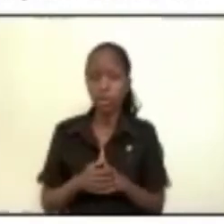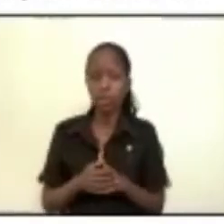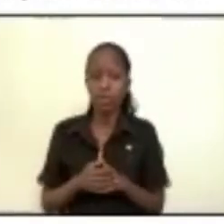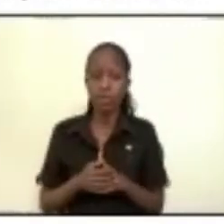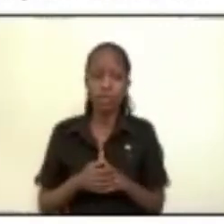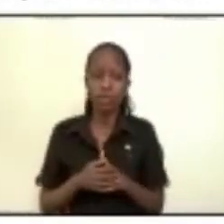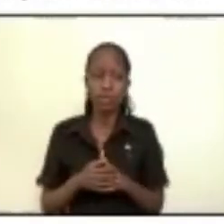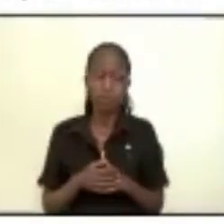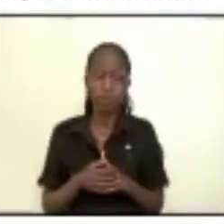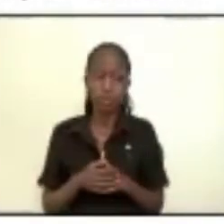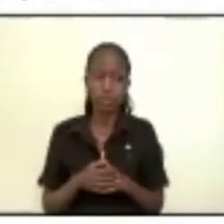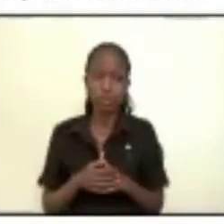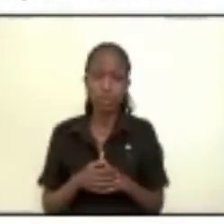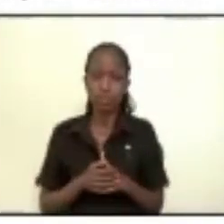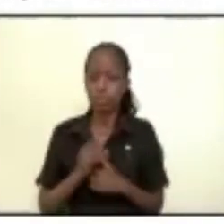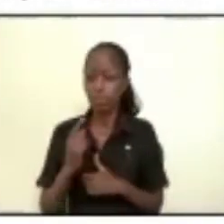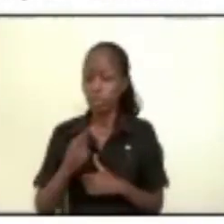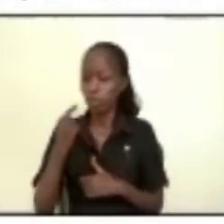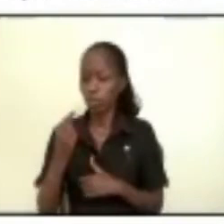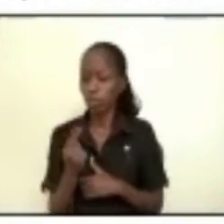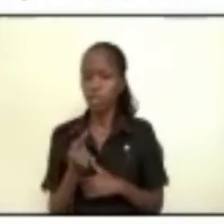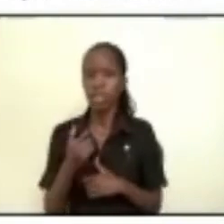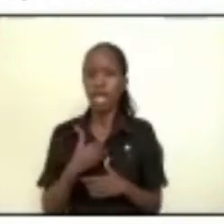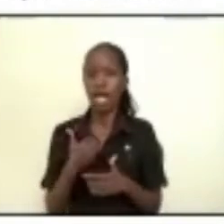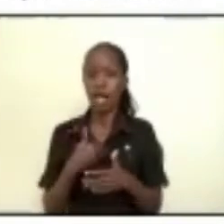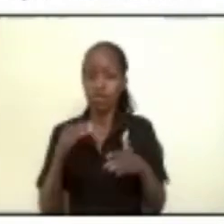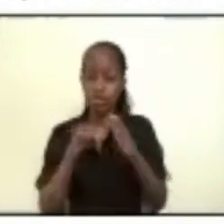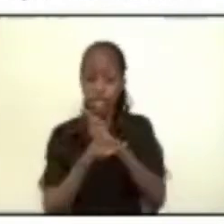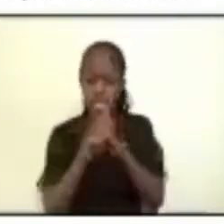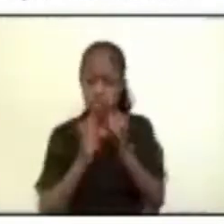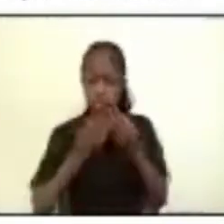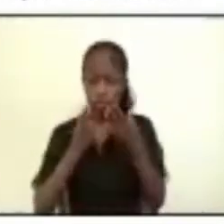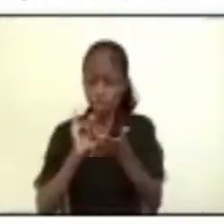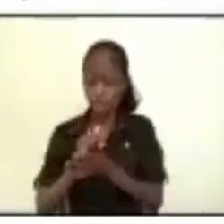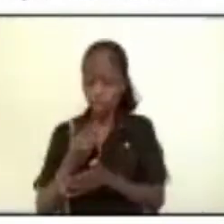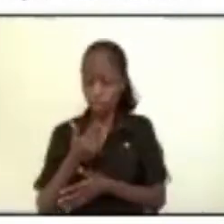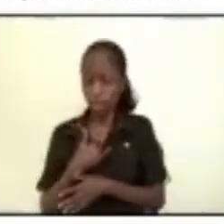just confined by, the access to data that I have.